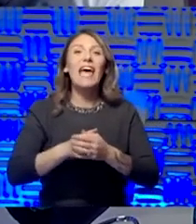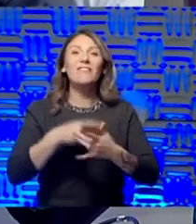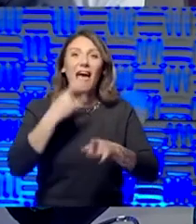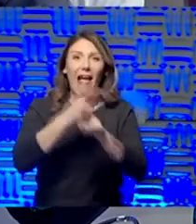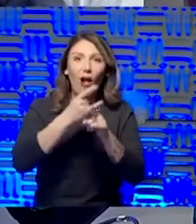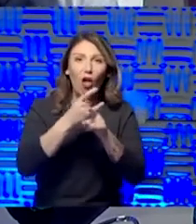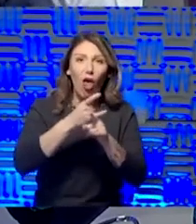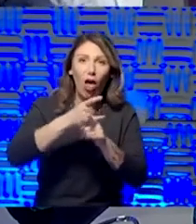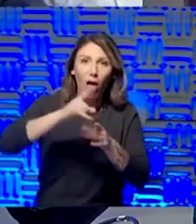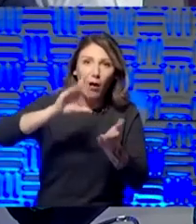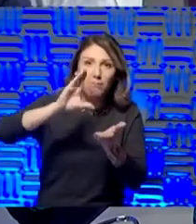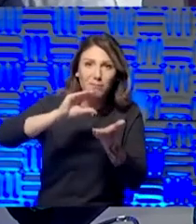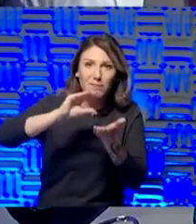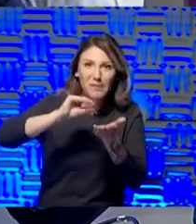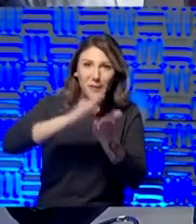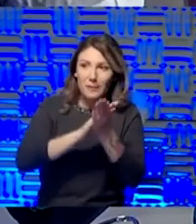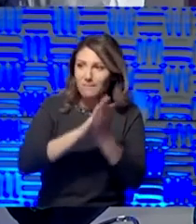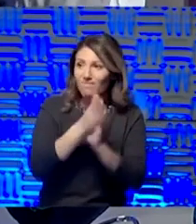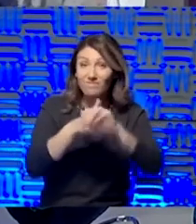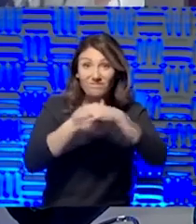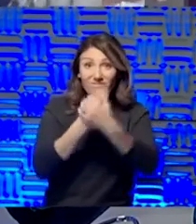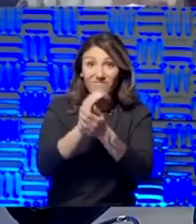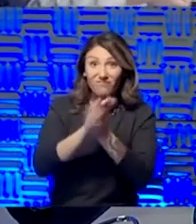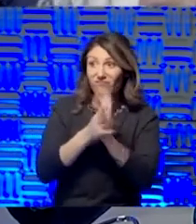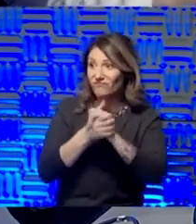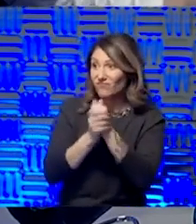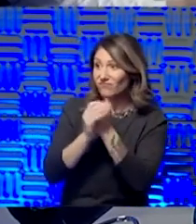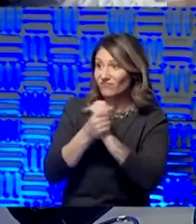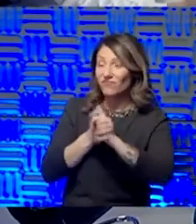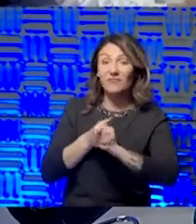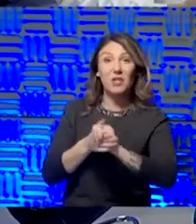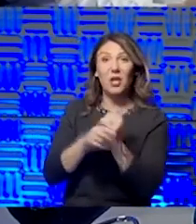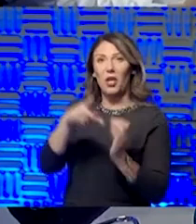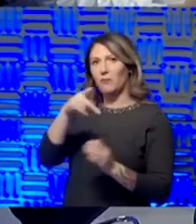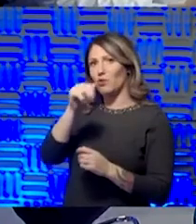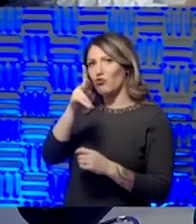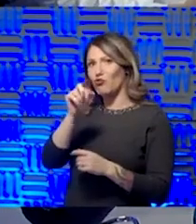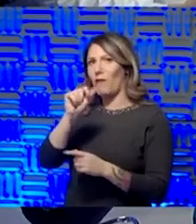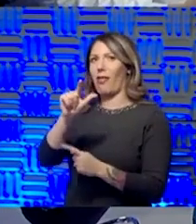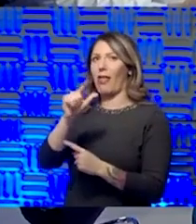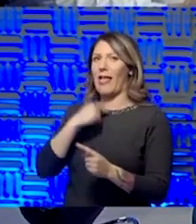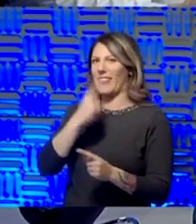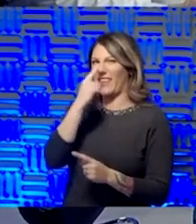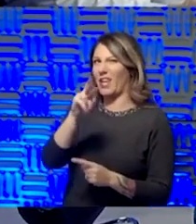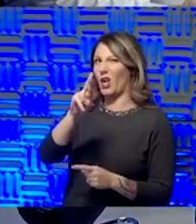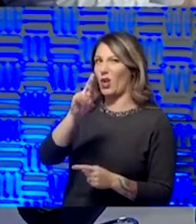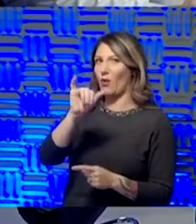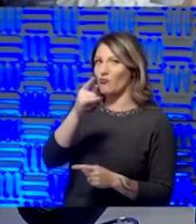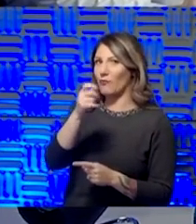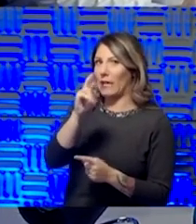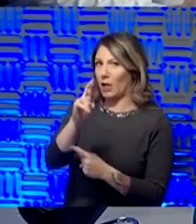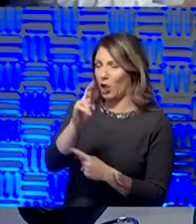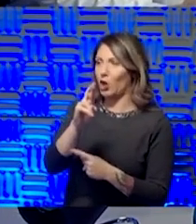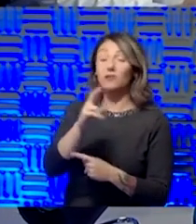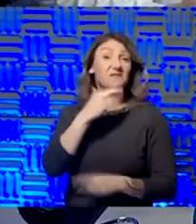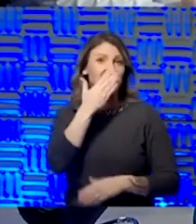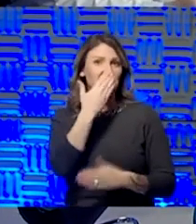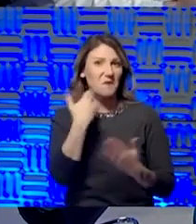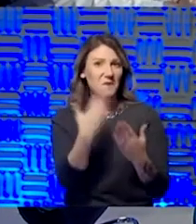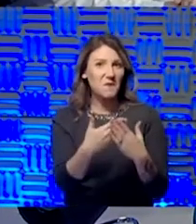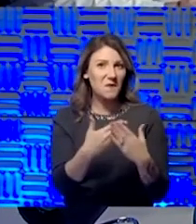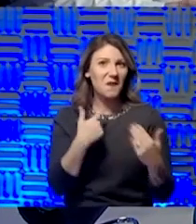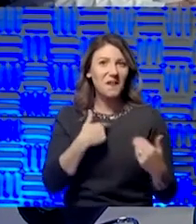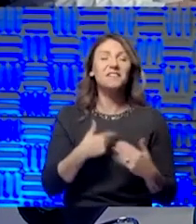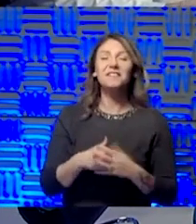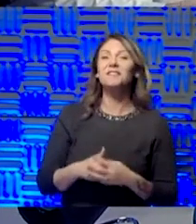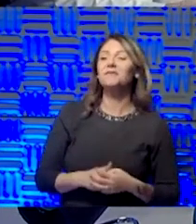on my hands. Okay, Hawkeye. Purell, only whatever we put Rieger in there. I think this is Rieger now. It's in the Purell thing. Actually, it smells pretty good. That Rieger stuff's